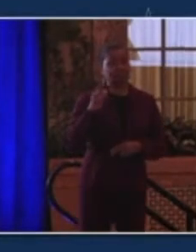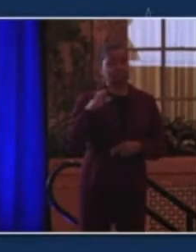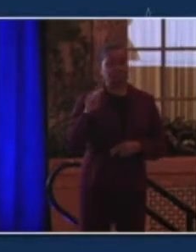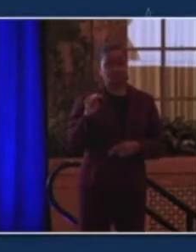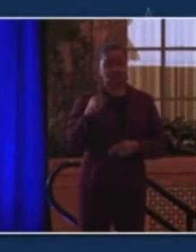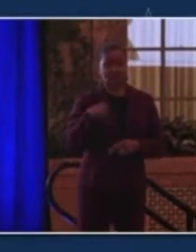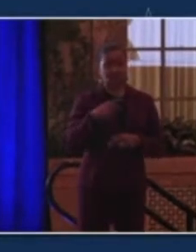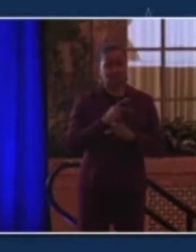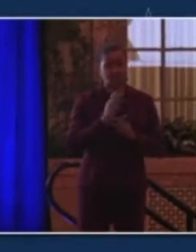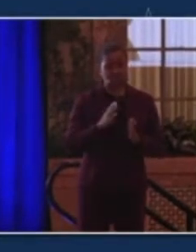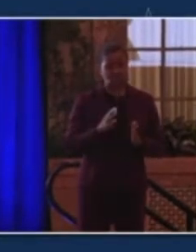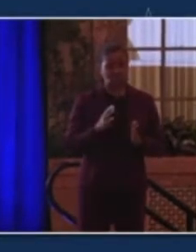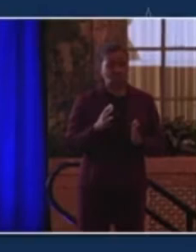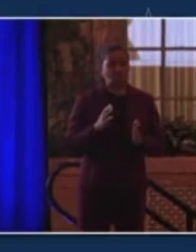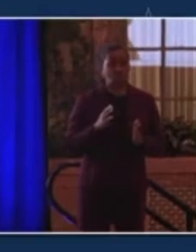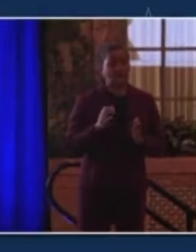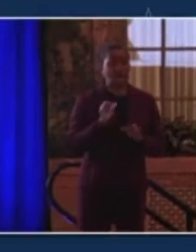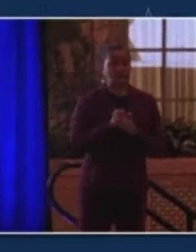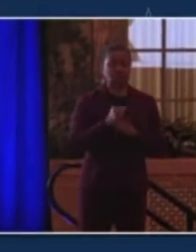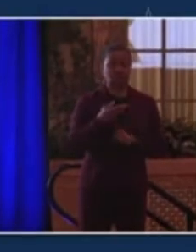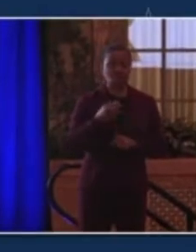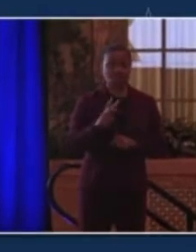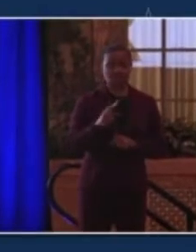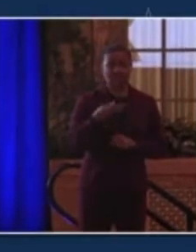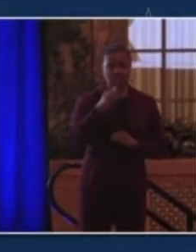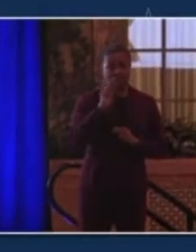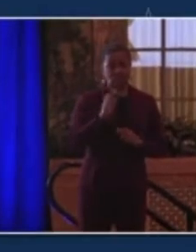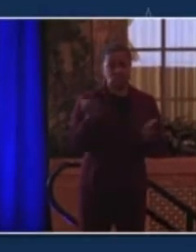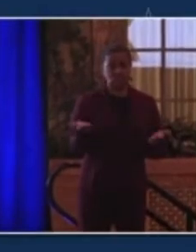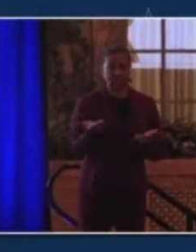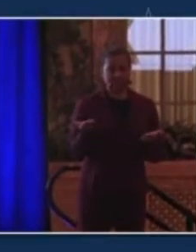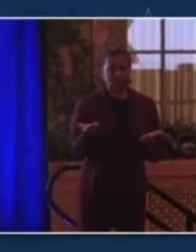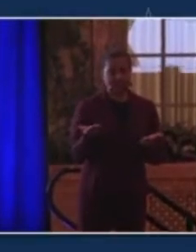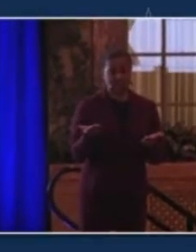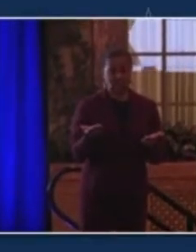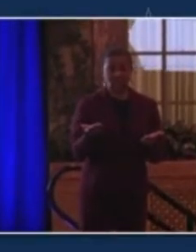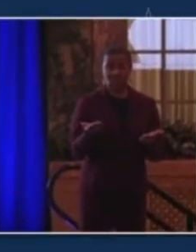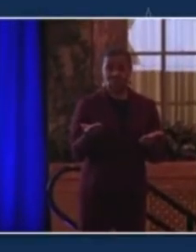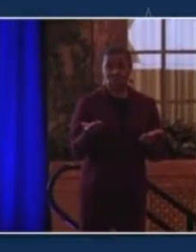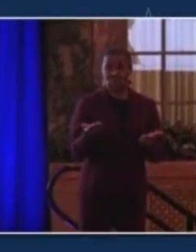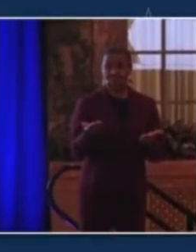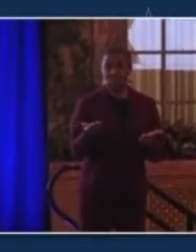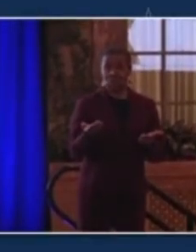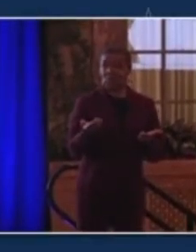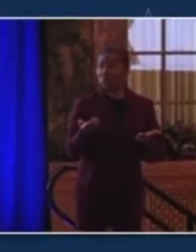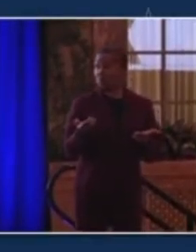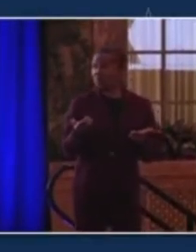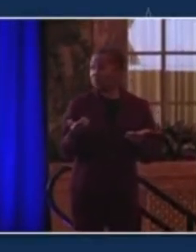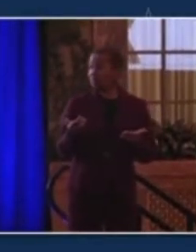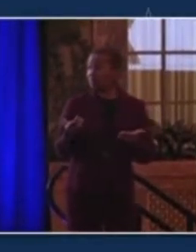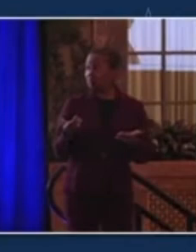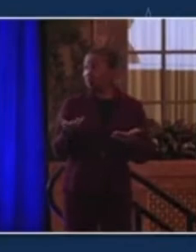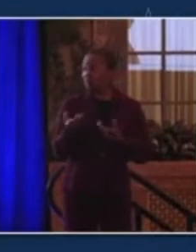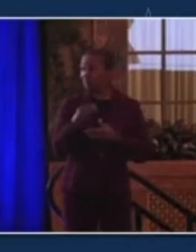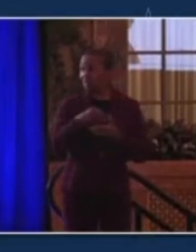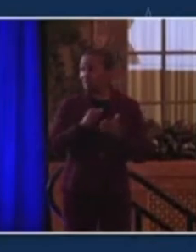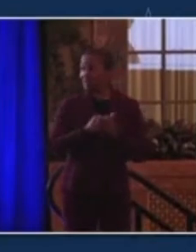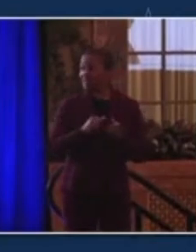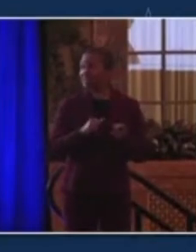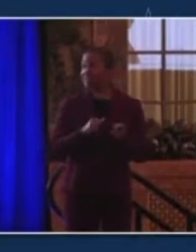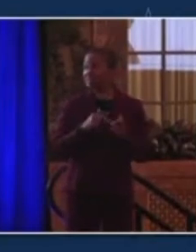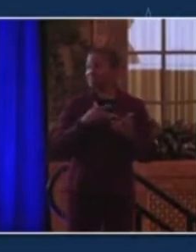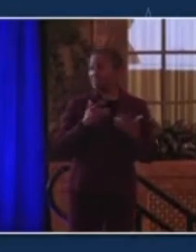Punch 9 for Harold Washington. Truly honored to be here. Producing partner Sonya Jackson is somewhere in this room.